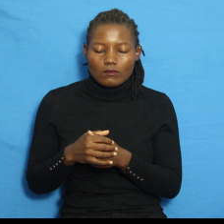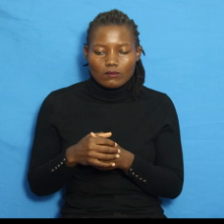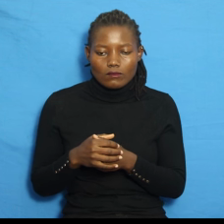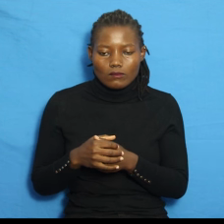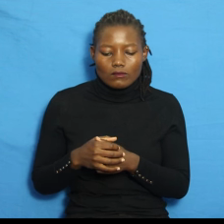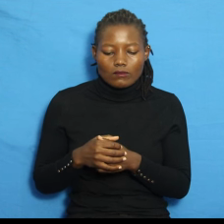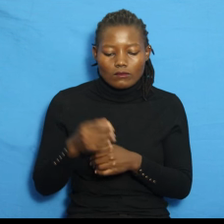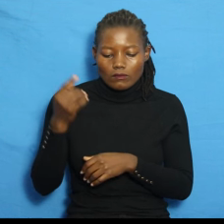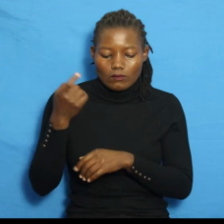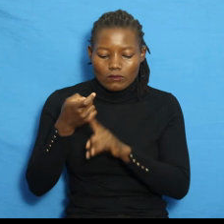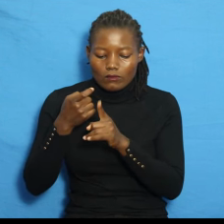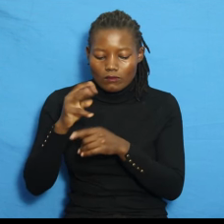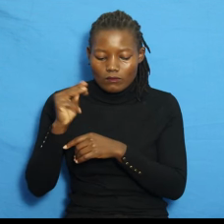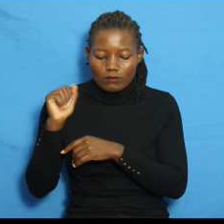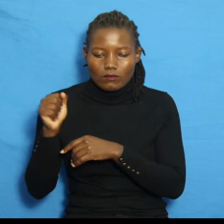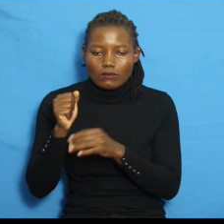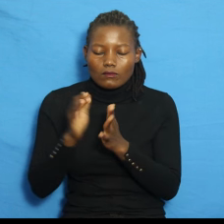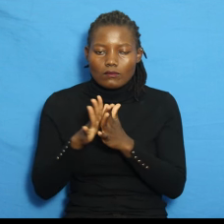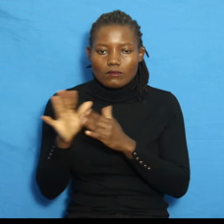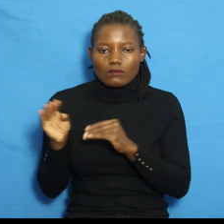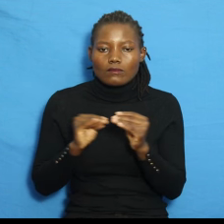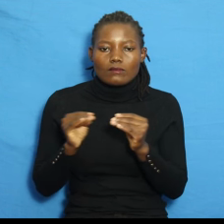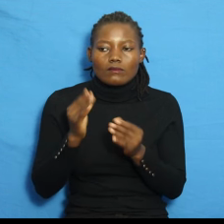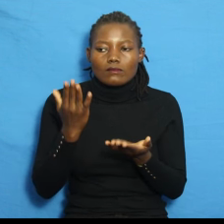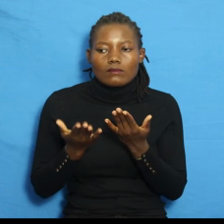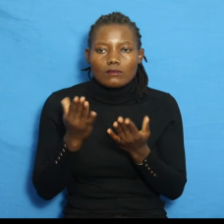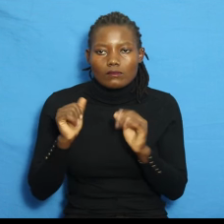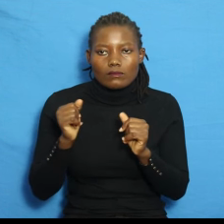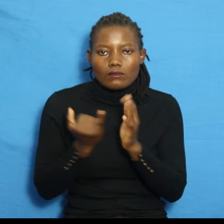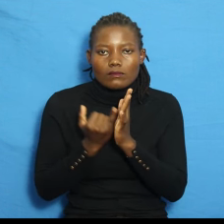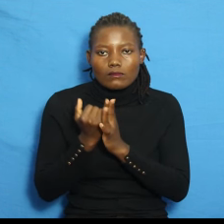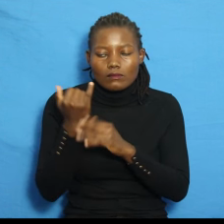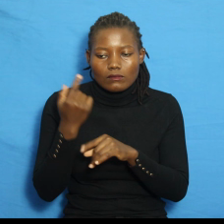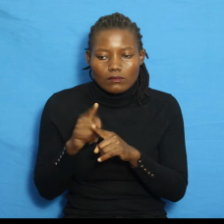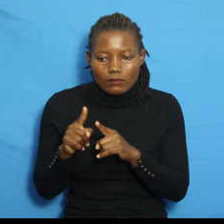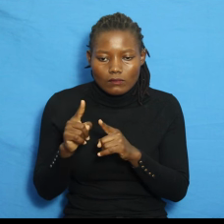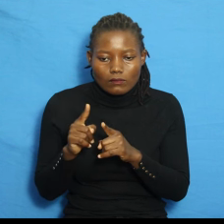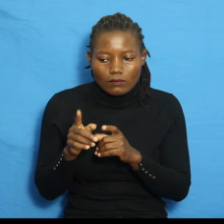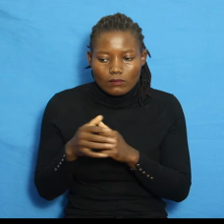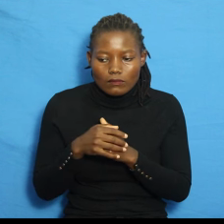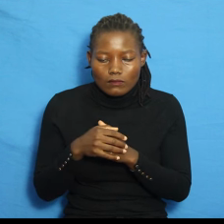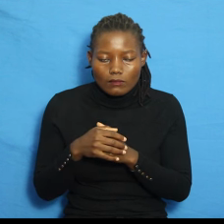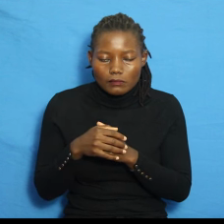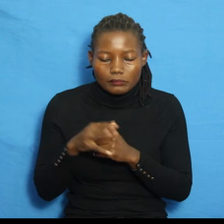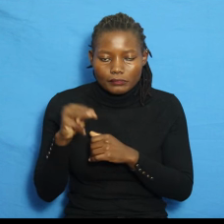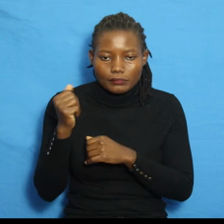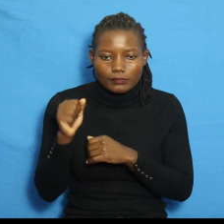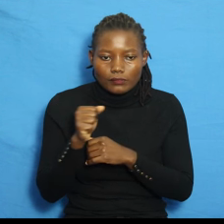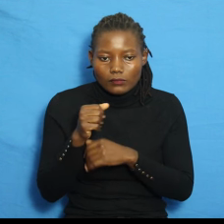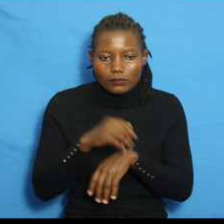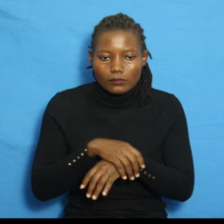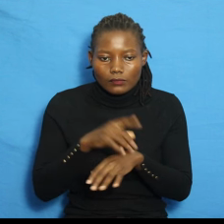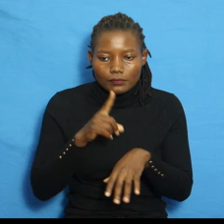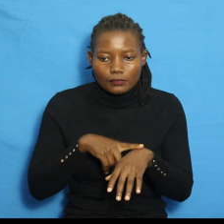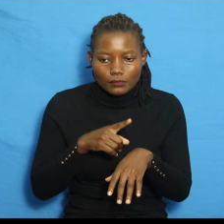it is a product of mass and the acceleration, either of the components can be increased. But